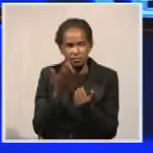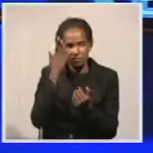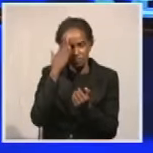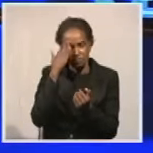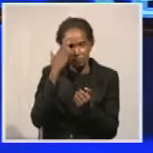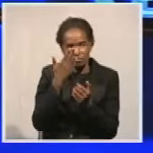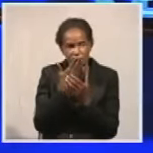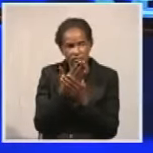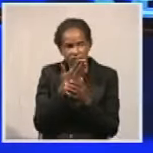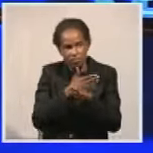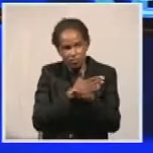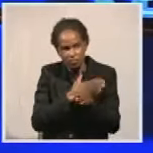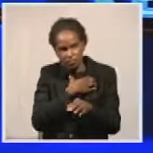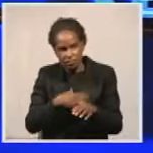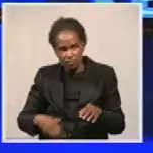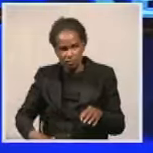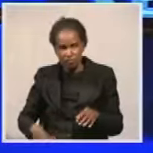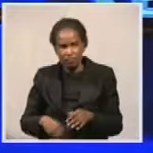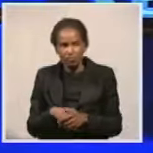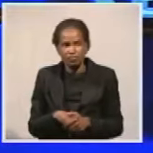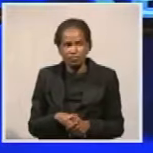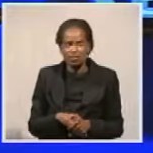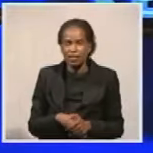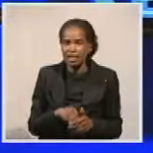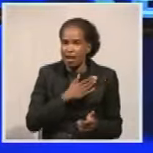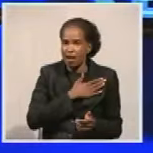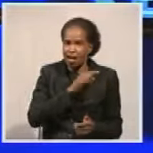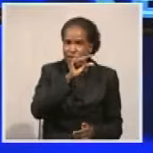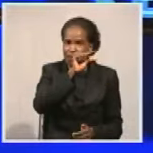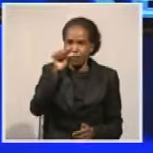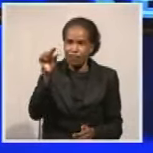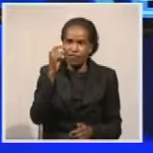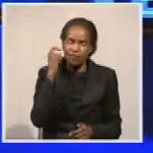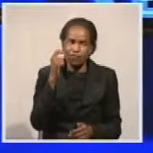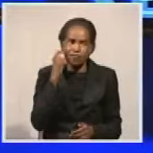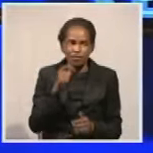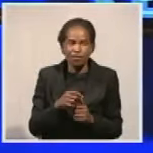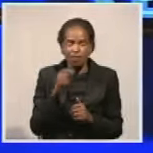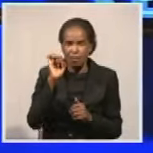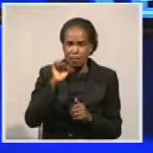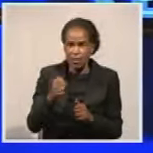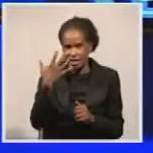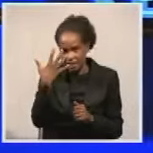these big administrative words. We must have